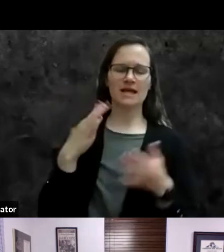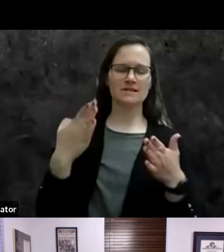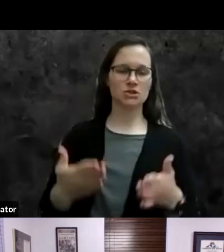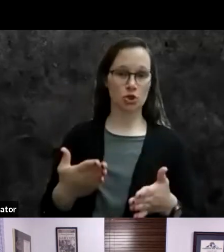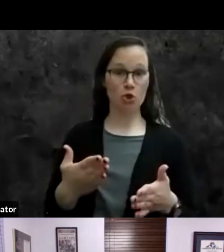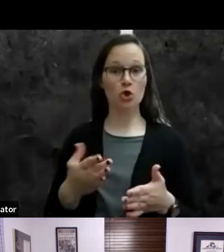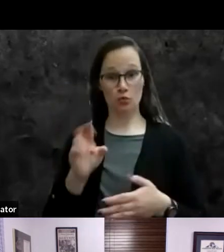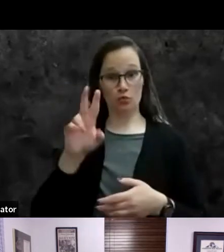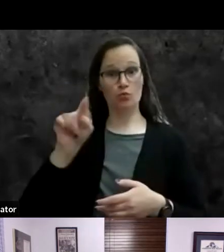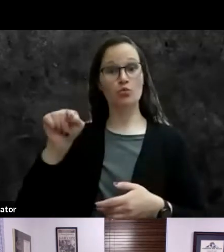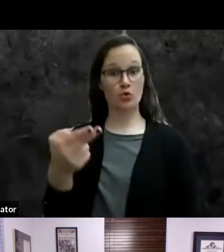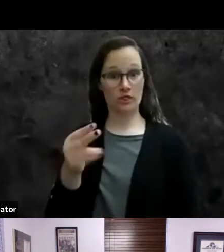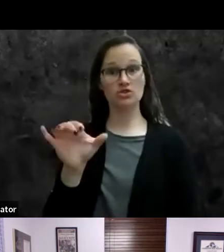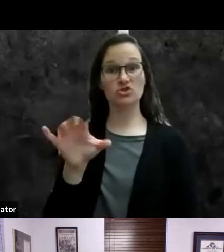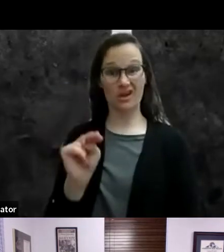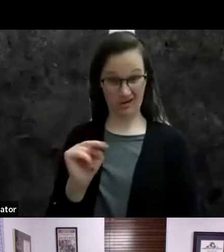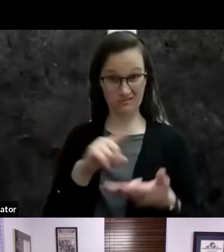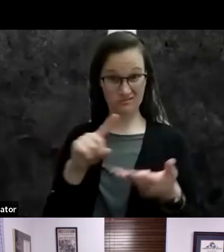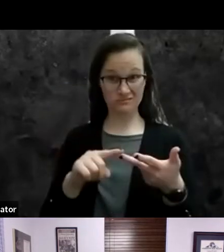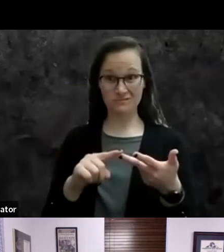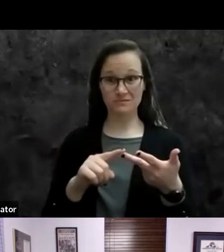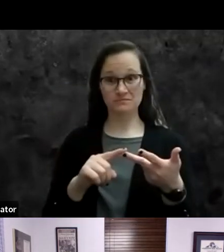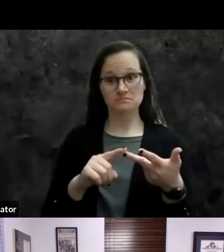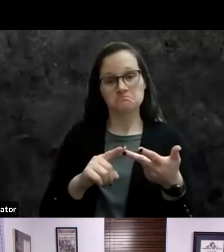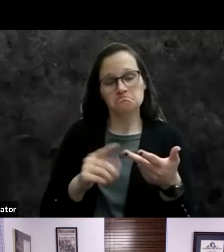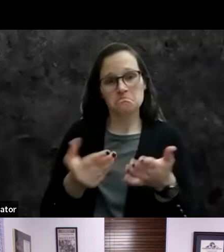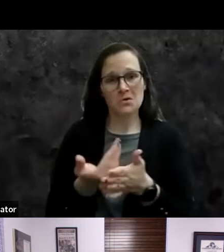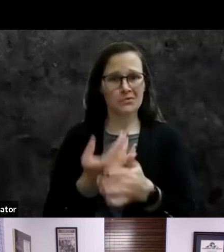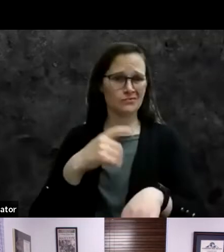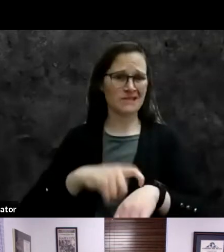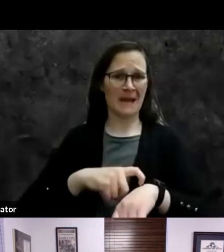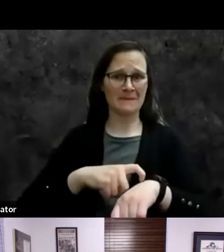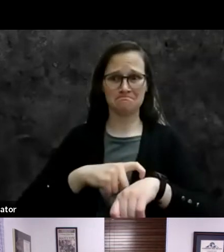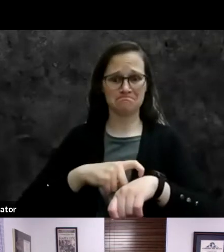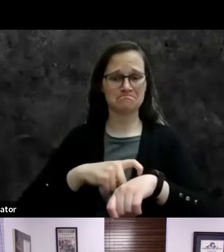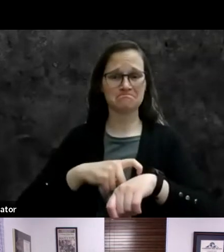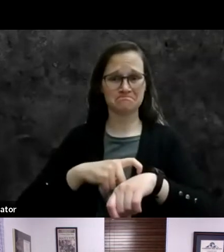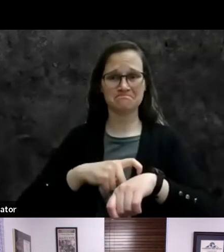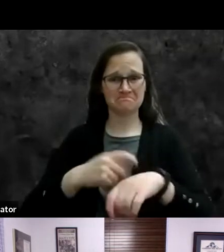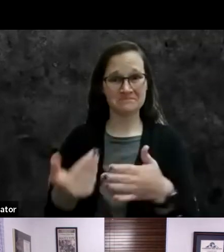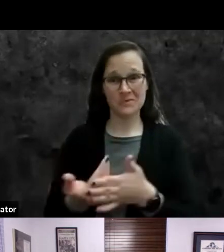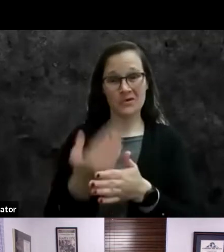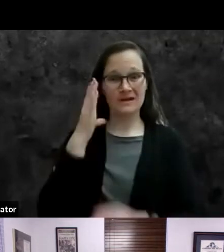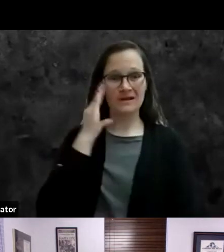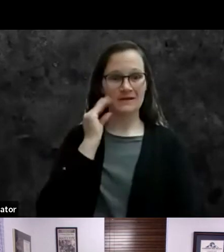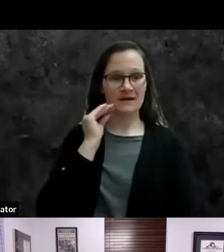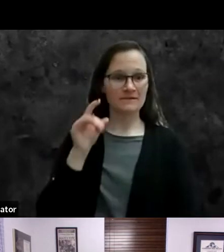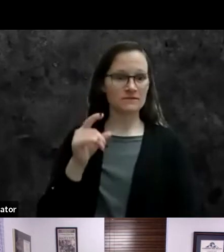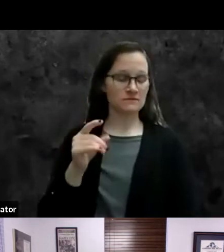John reference the fact that, you know, I think we're in a new time in our lives. I think we're going to have to learn to live with